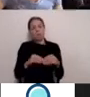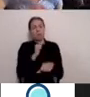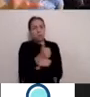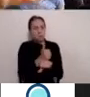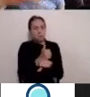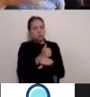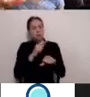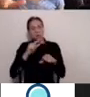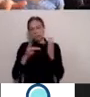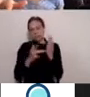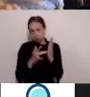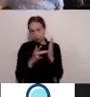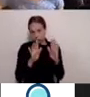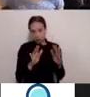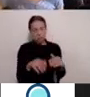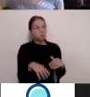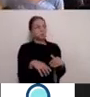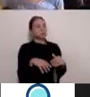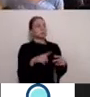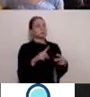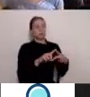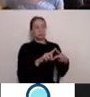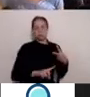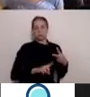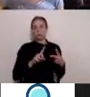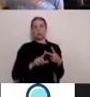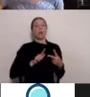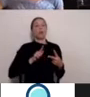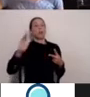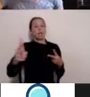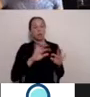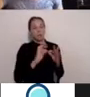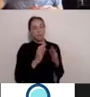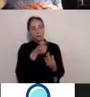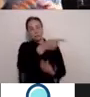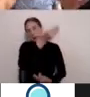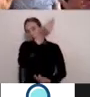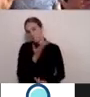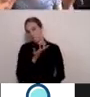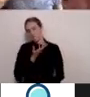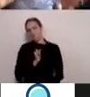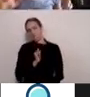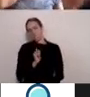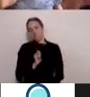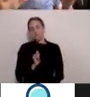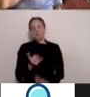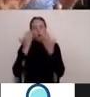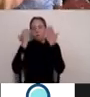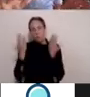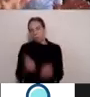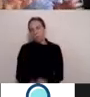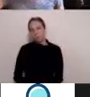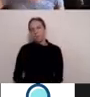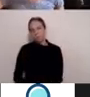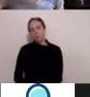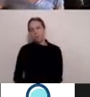on. And then later we had reports from families that were just overwhelmed. So I think it was two of